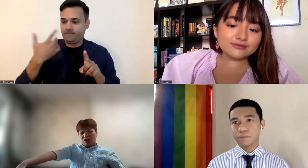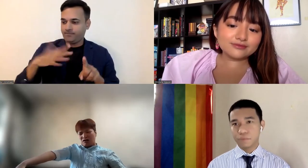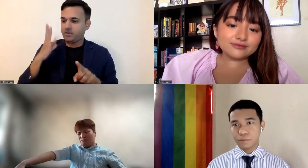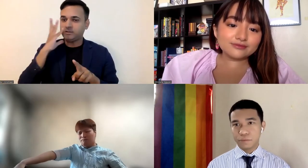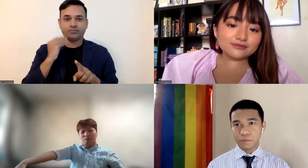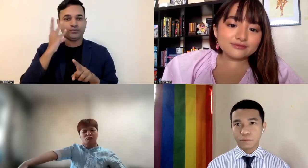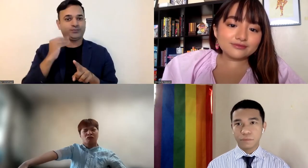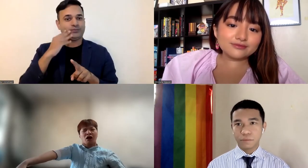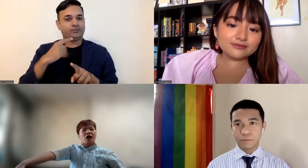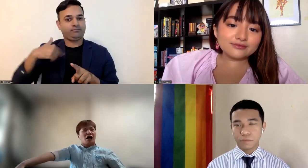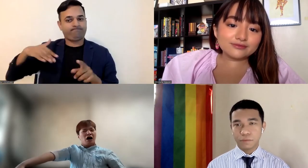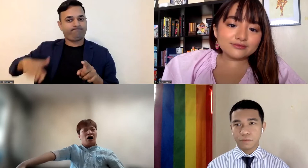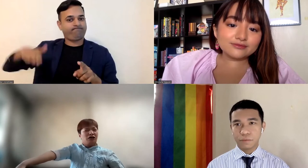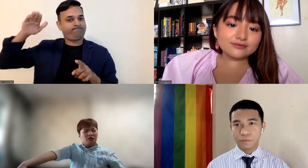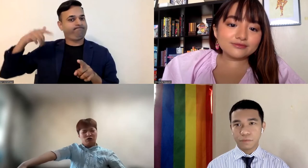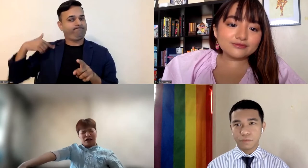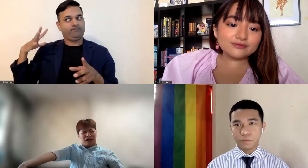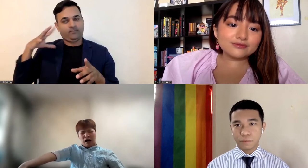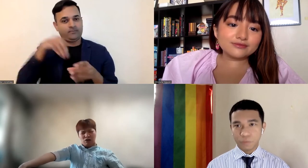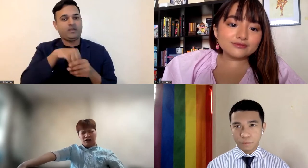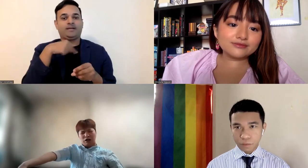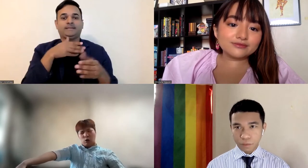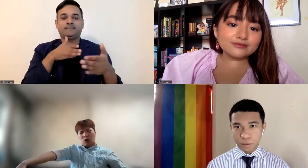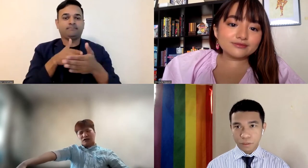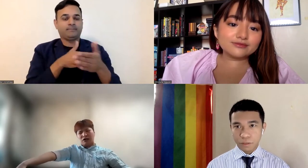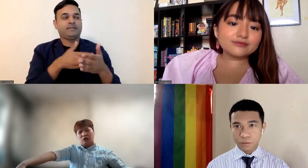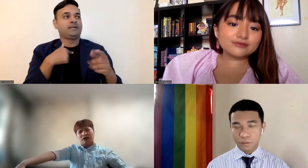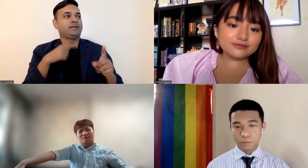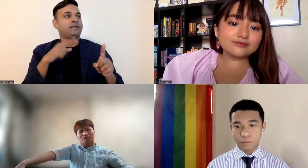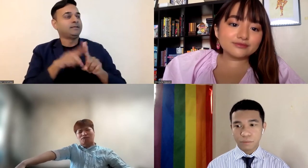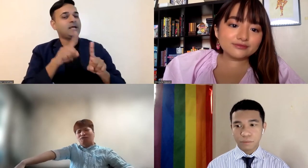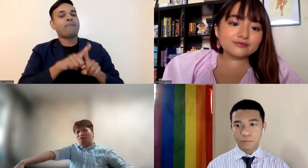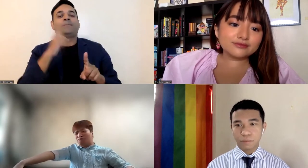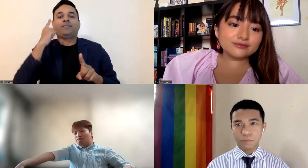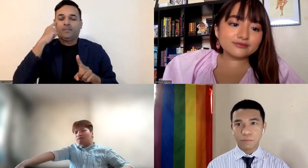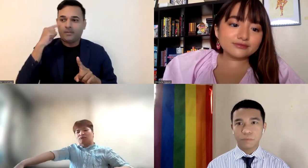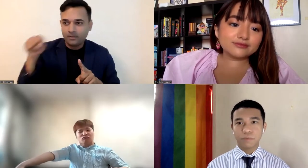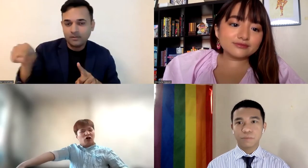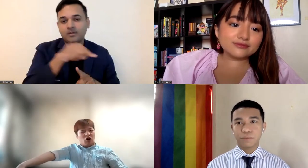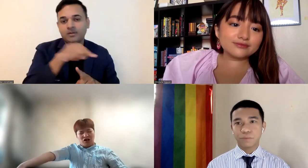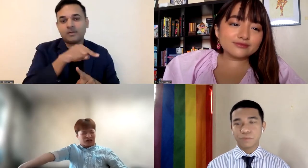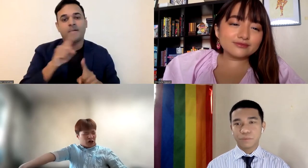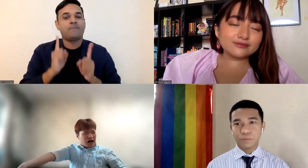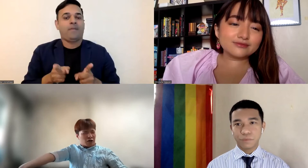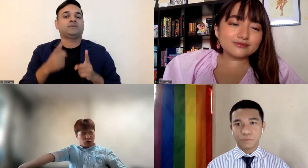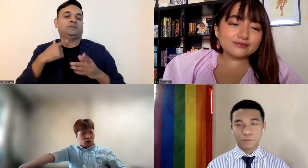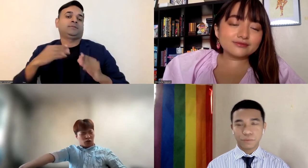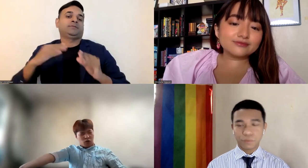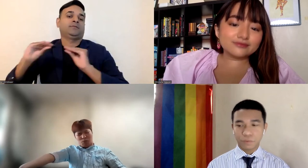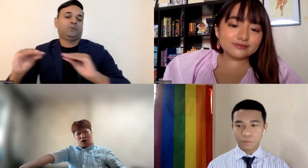government workers and as well as parents. Within the last 5 years,